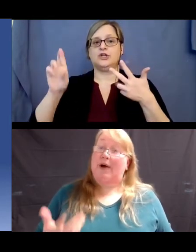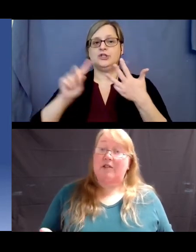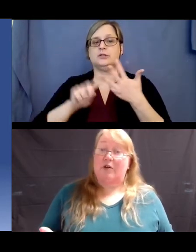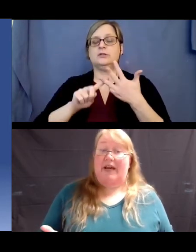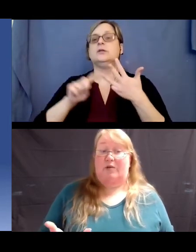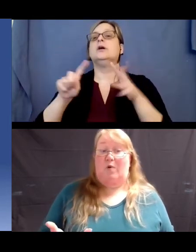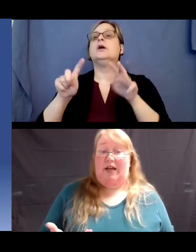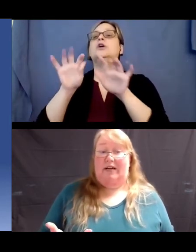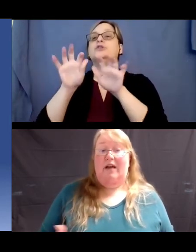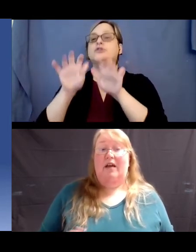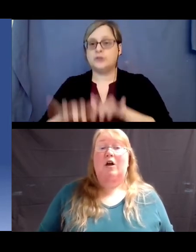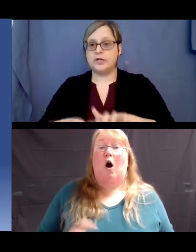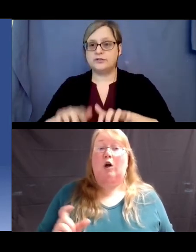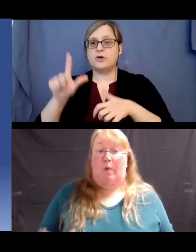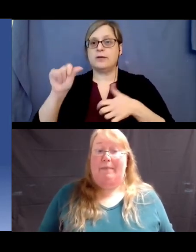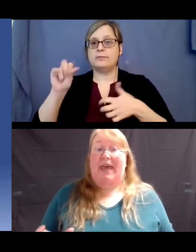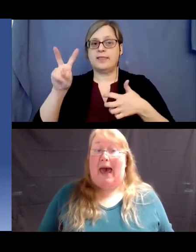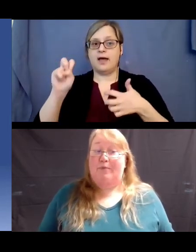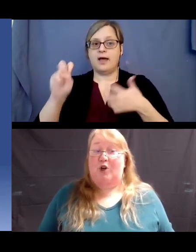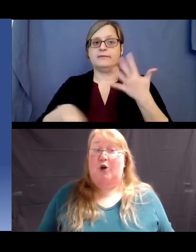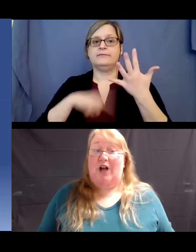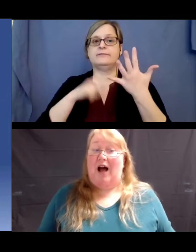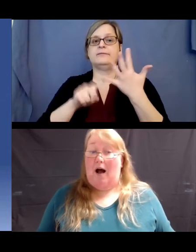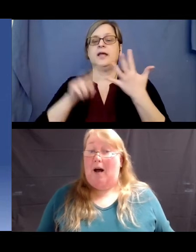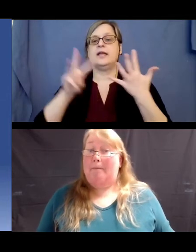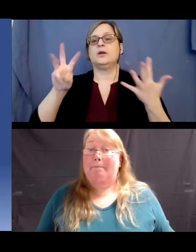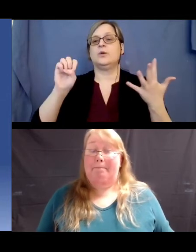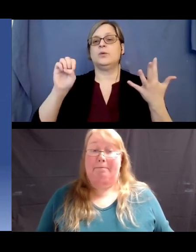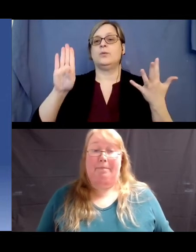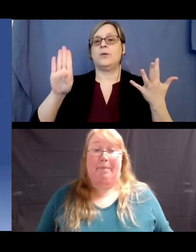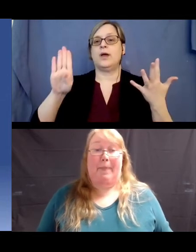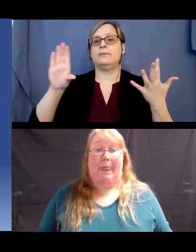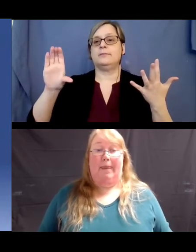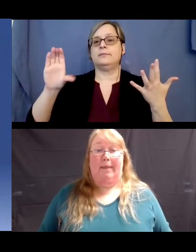then a browser-based one called webcaptioner.com.